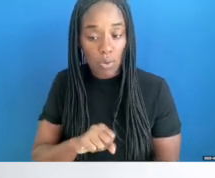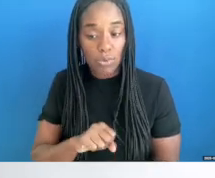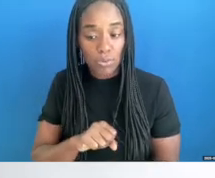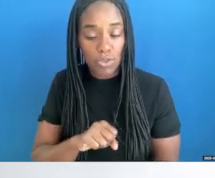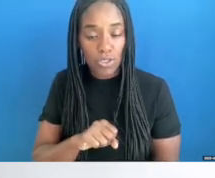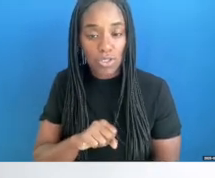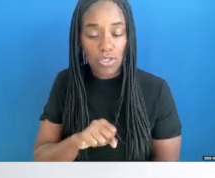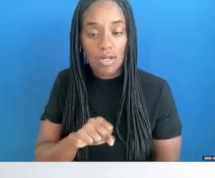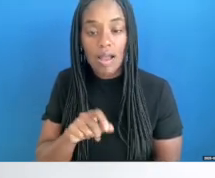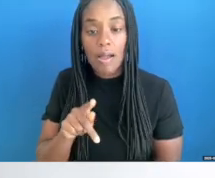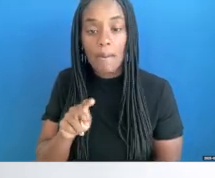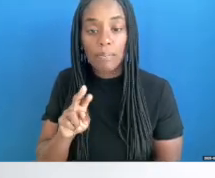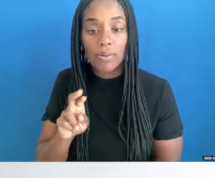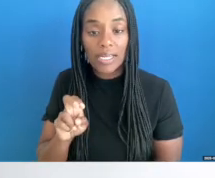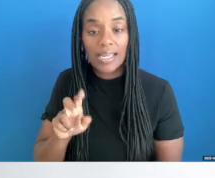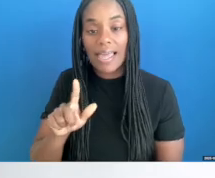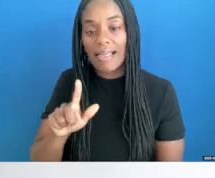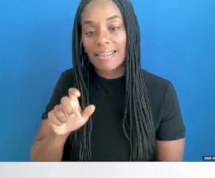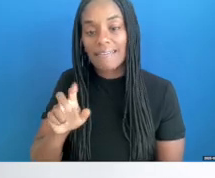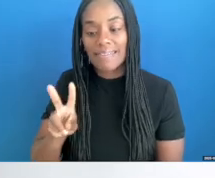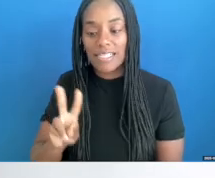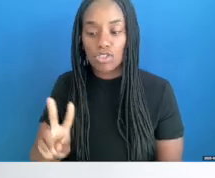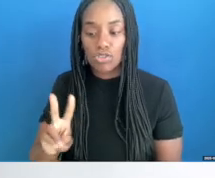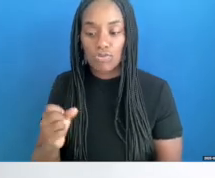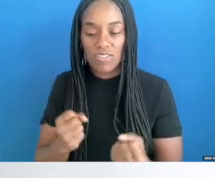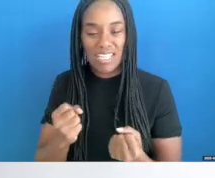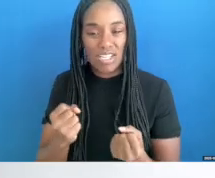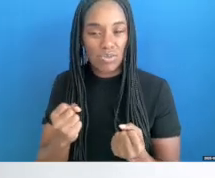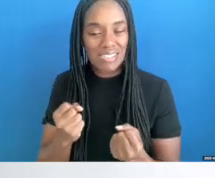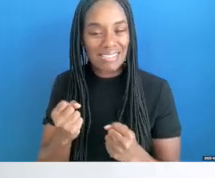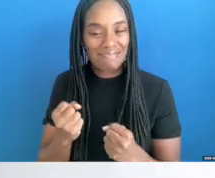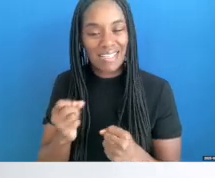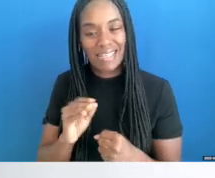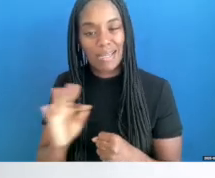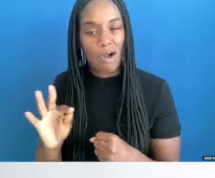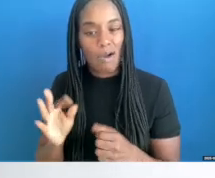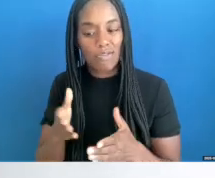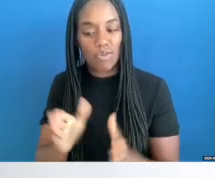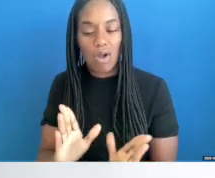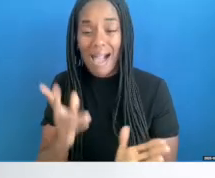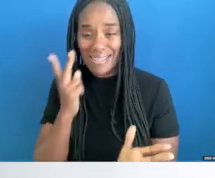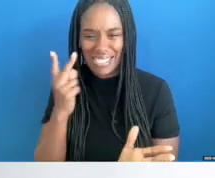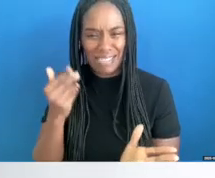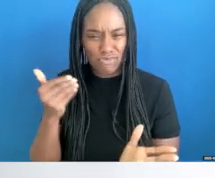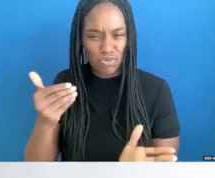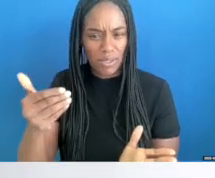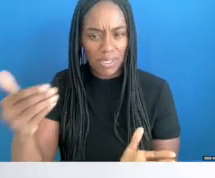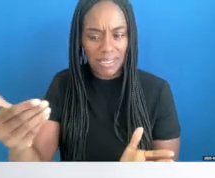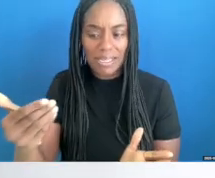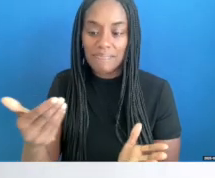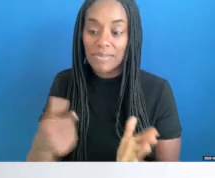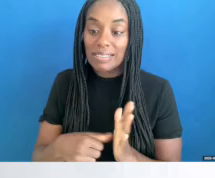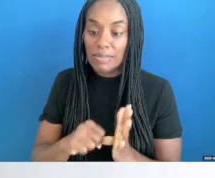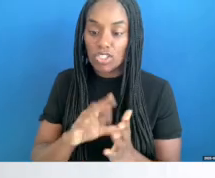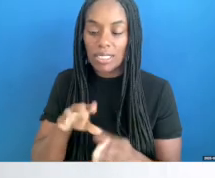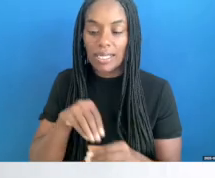sooner. You do see those still quite frequently on the road, particularly in communities that need programs like Clean Cars